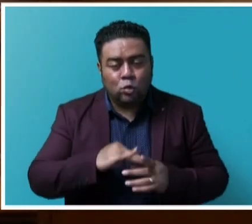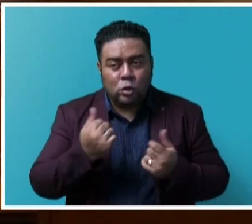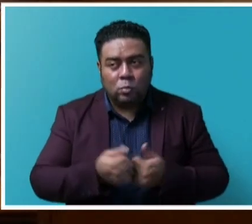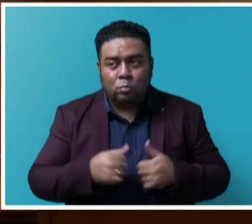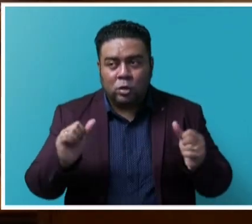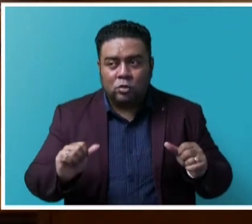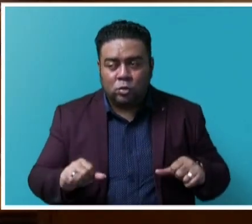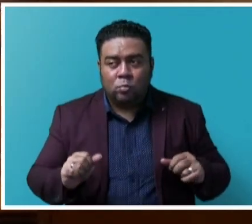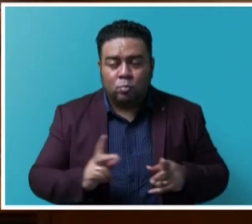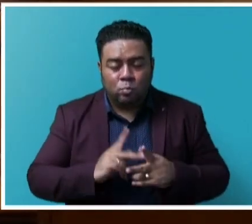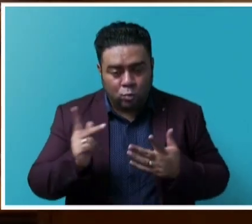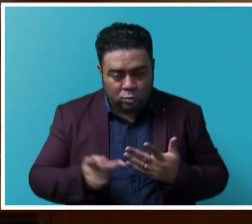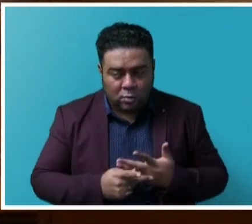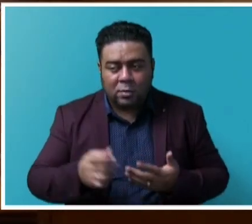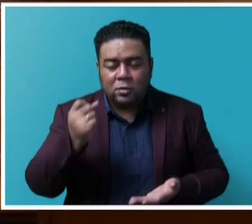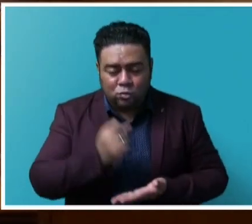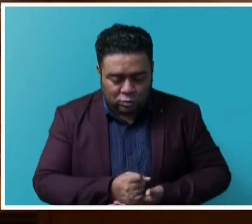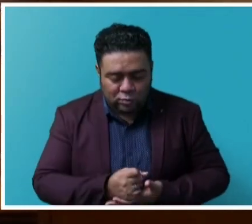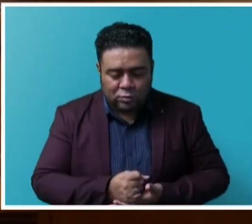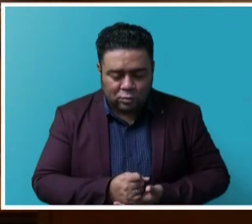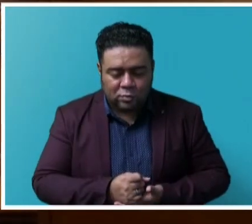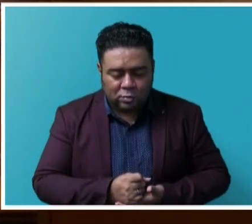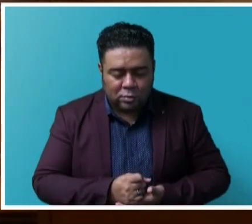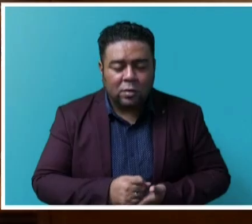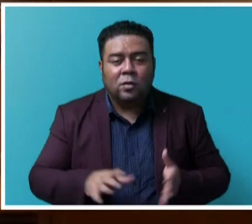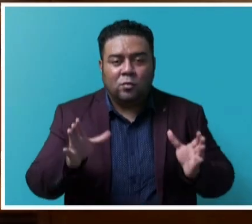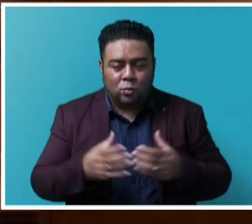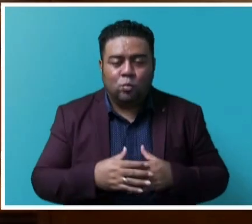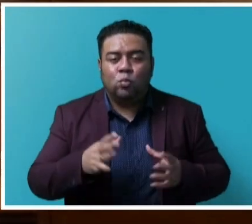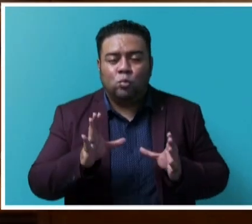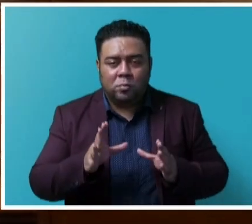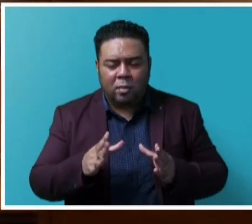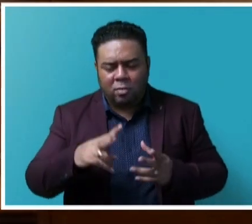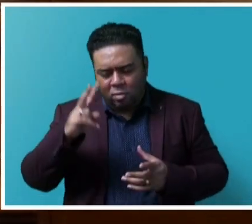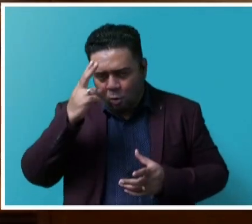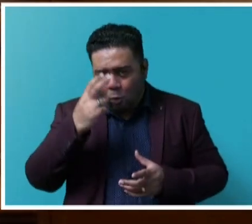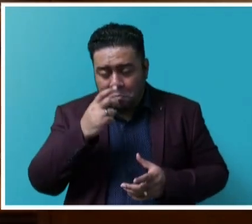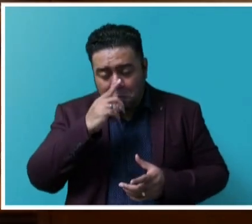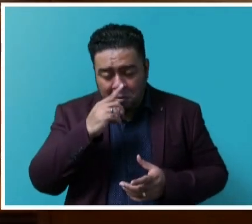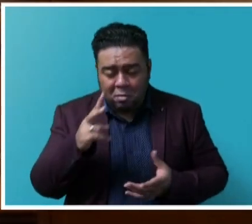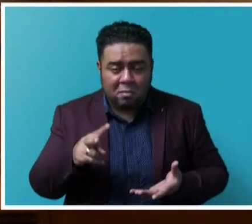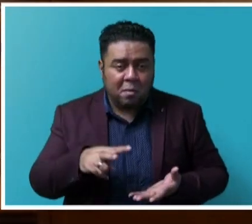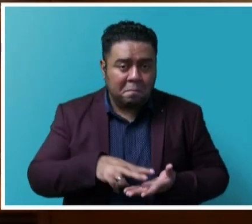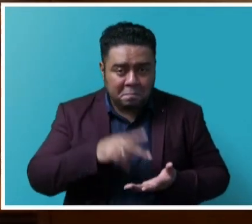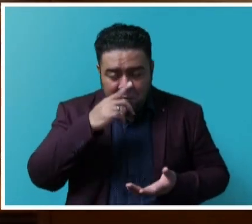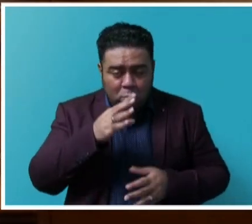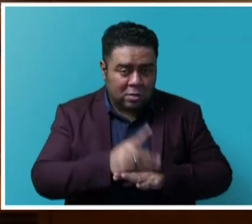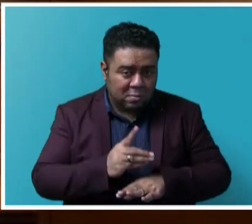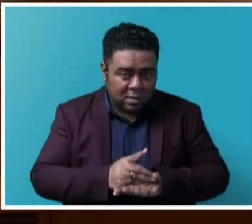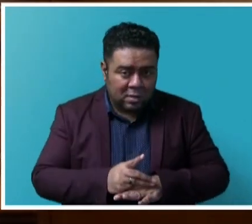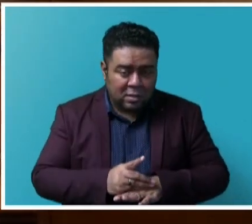programs, ensuring that vulnerable groups, including the elderly, people with disabilities,